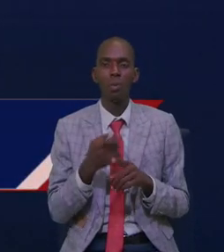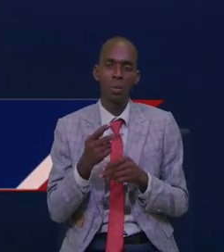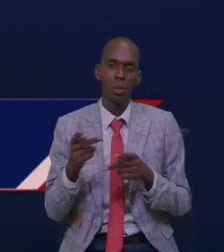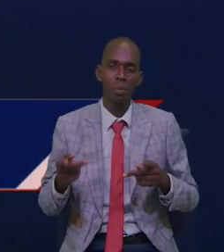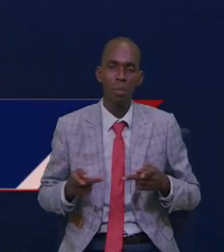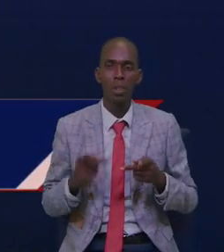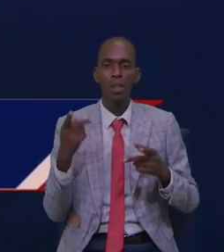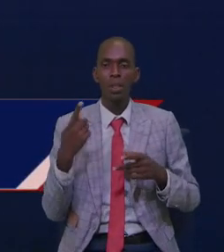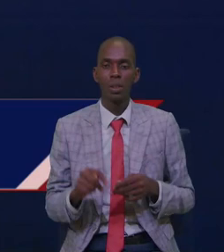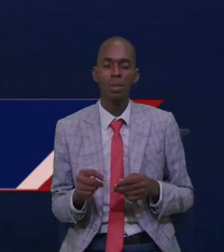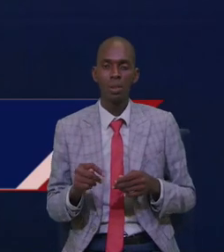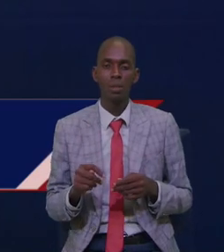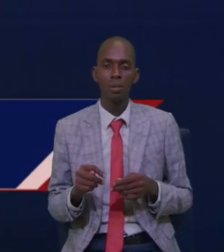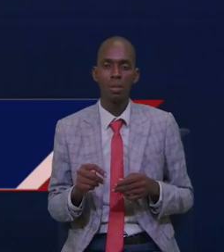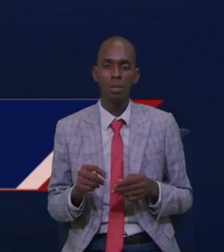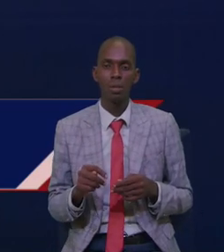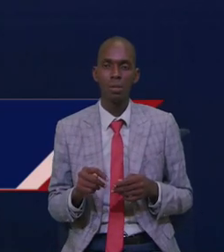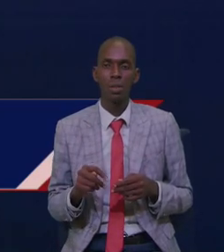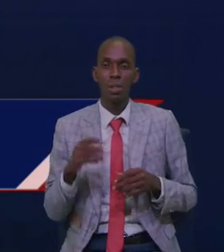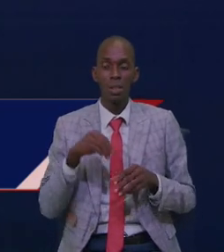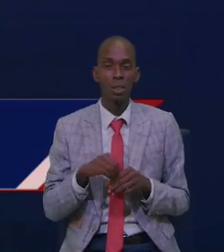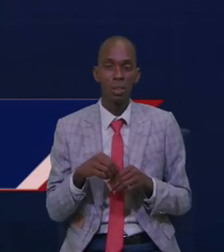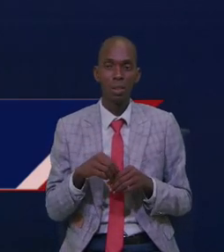of the Lord of hosts, and